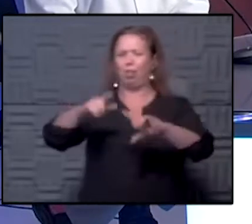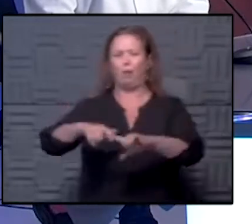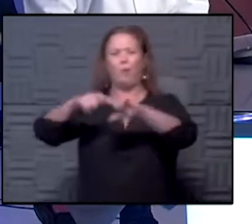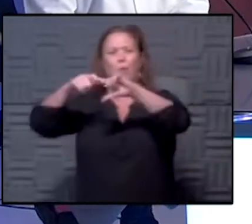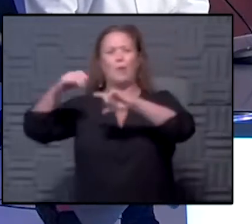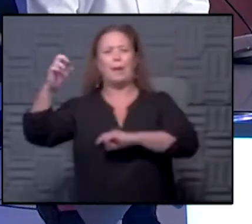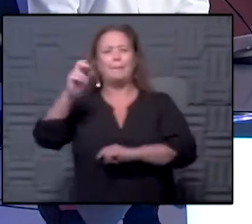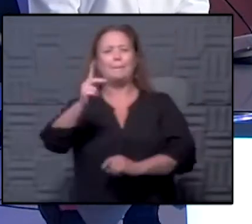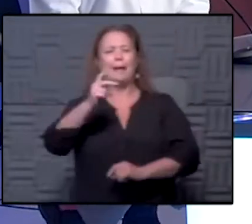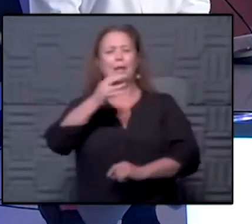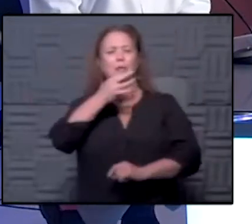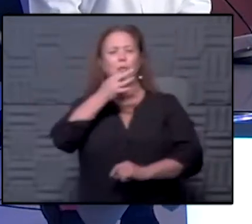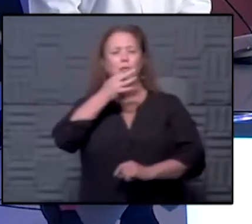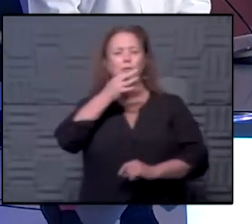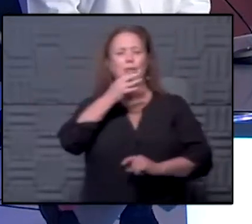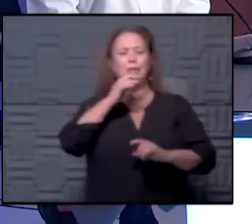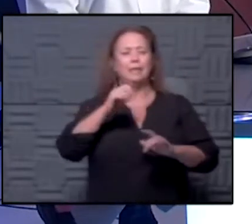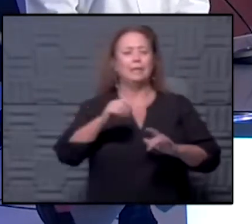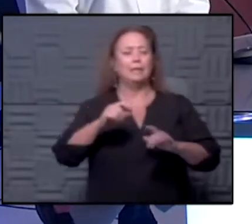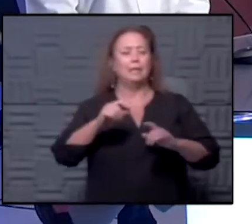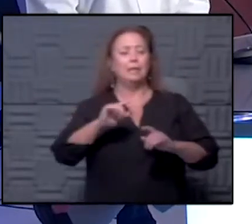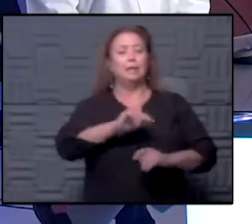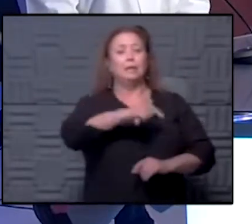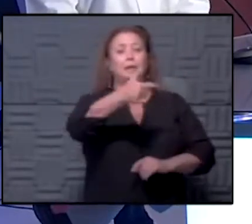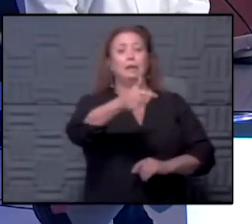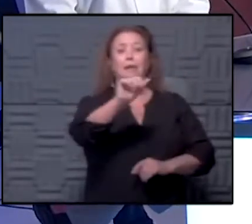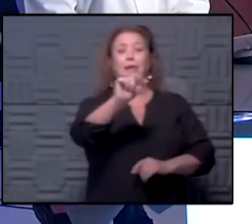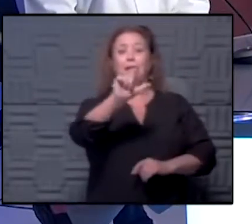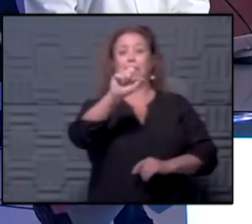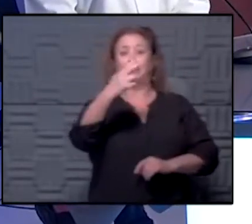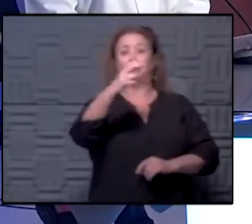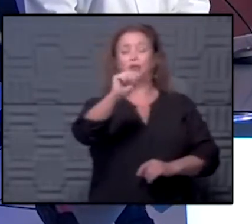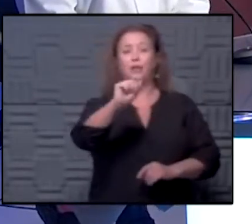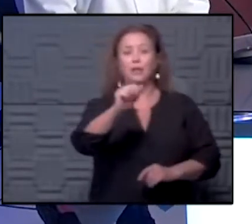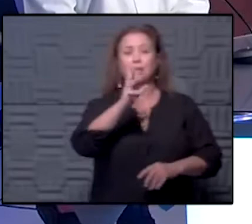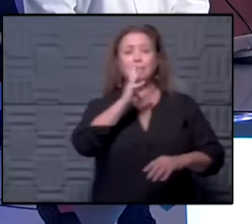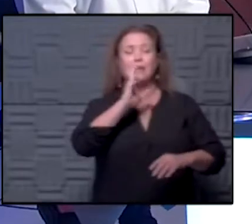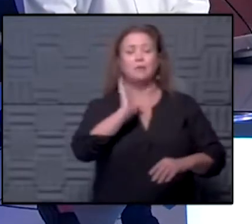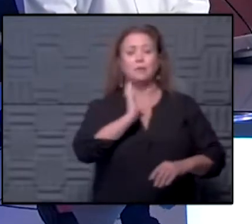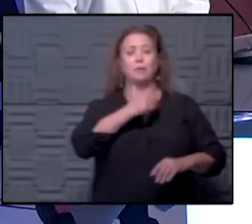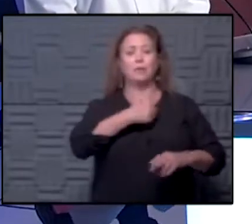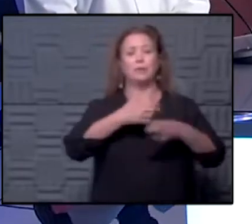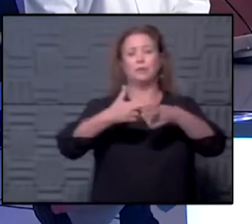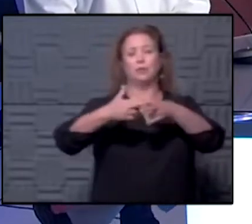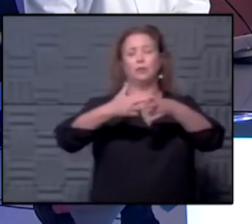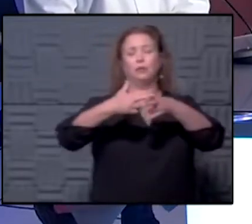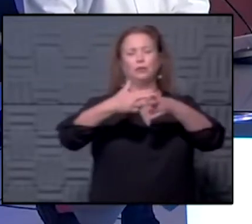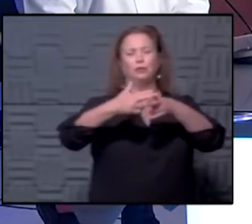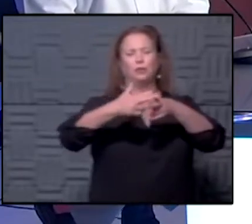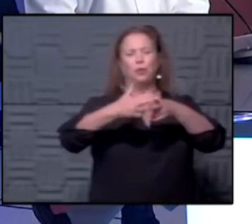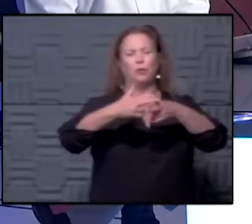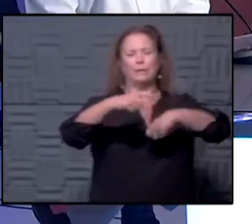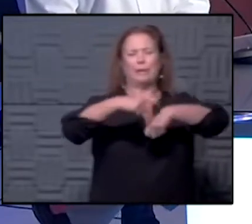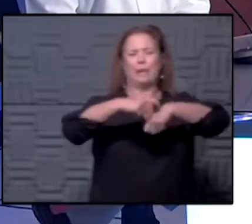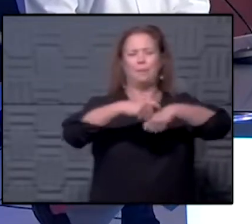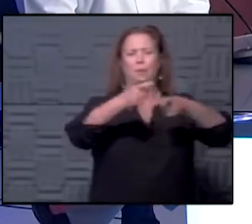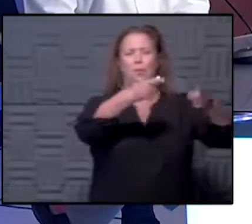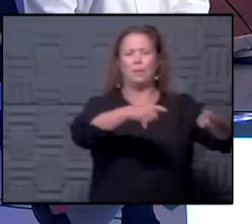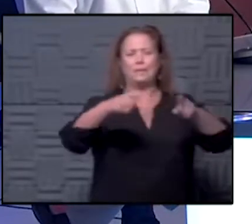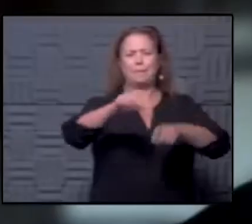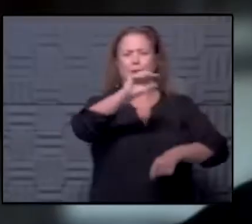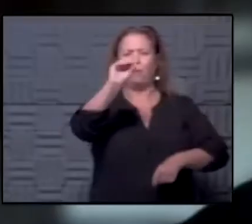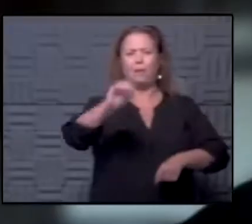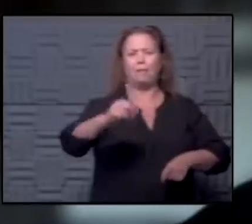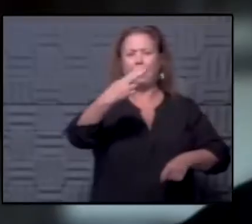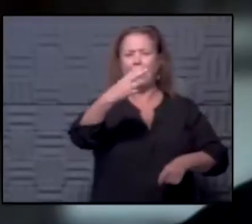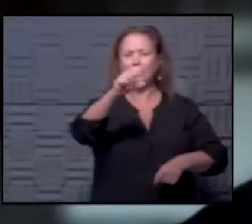to Chelsea in just a minute. So let's skip now to Alicia. Alicia, talk to us for just a moment. What's going on out there with Olathe